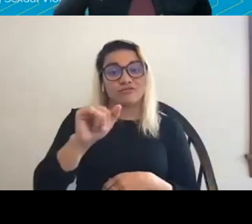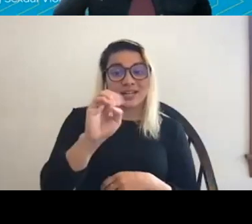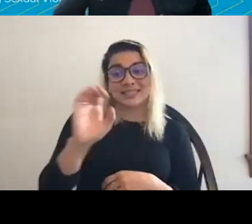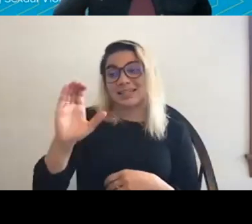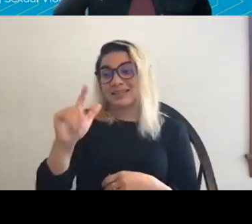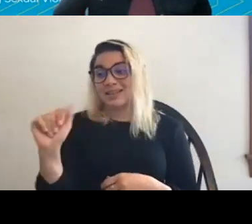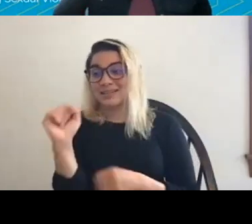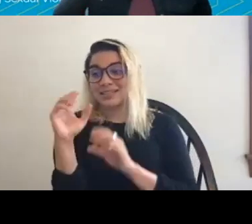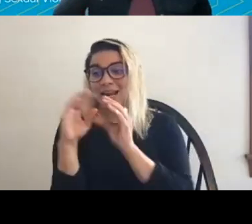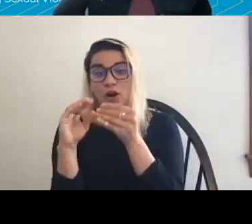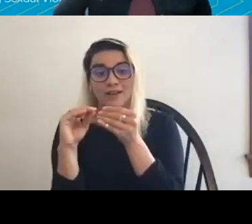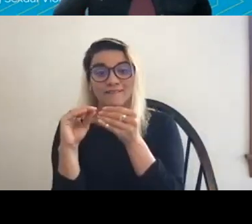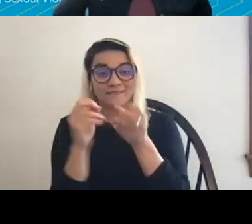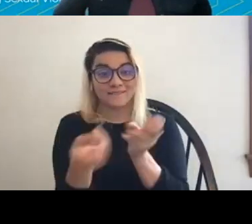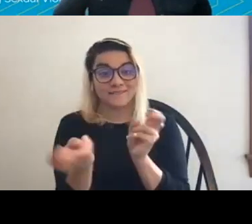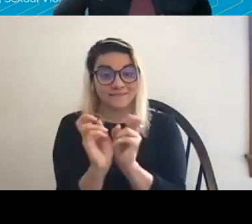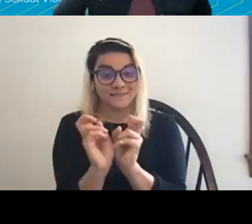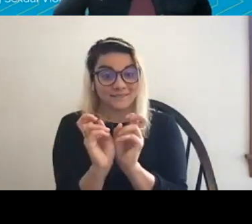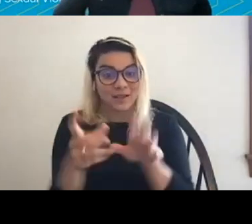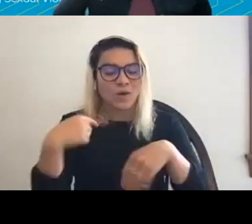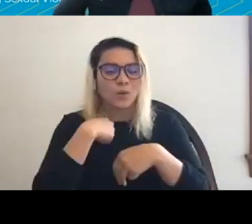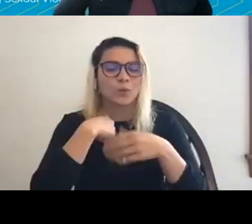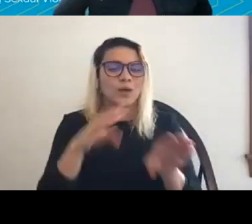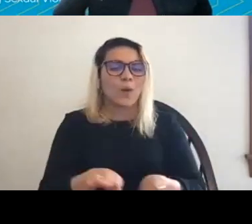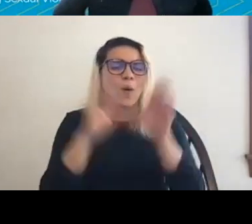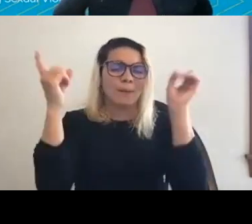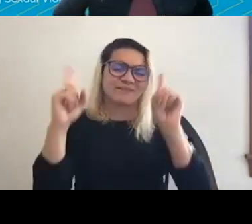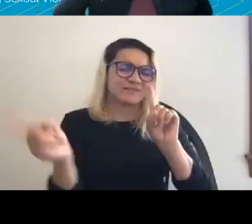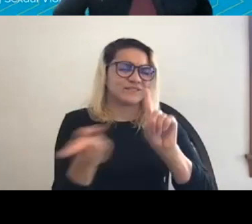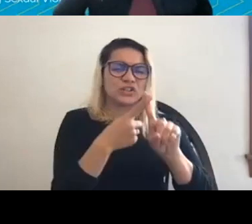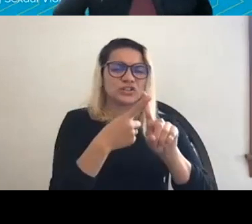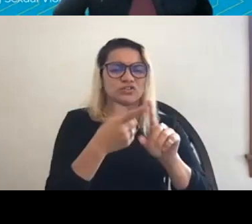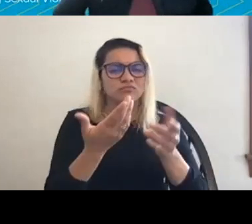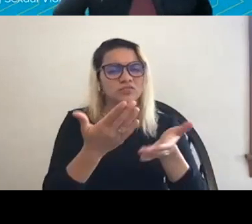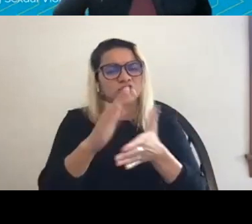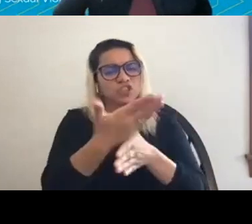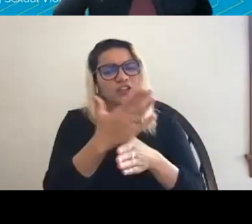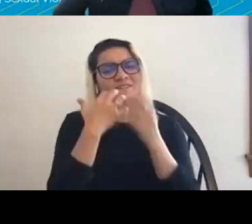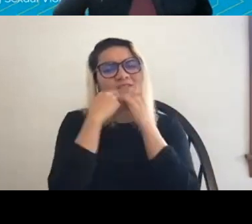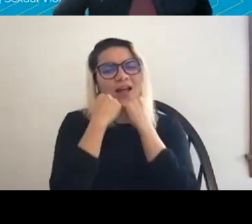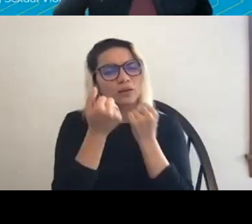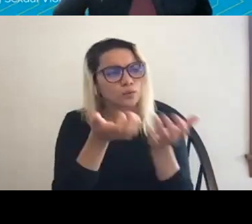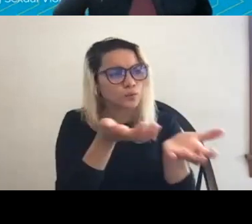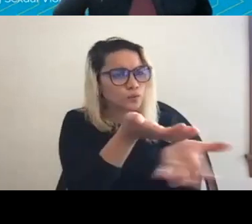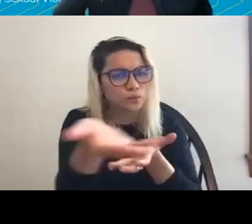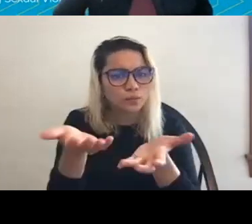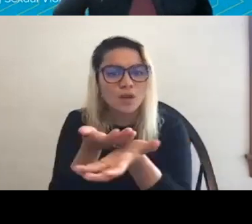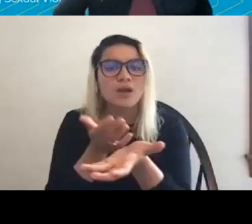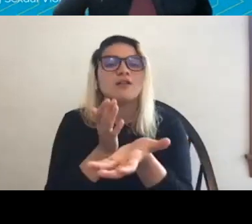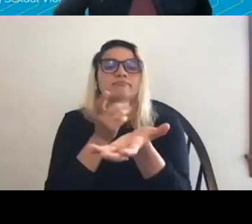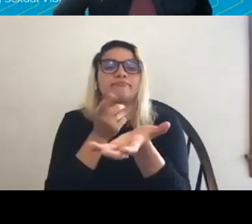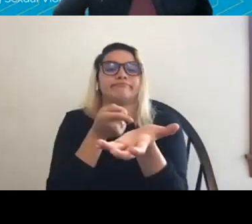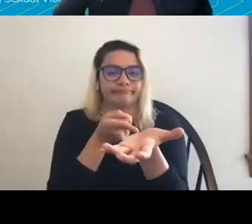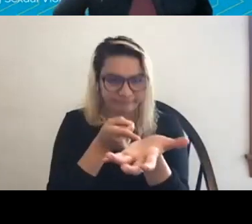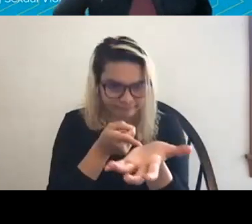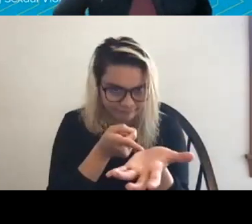And so opening again with that shared value allows us to toggle on the belief system. Now, you're going to see